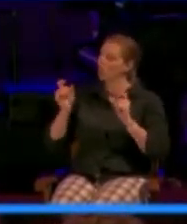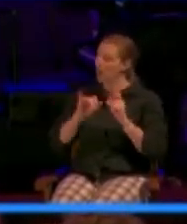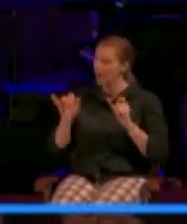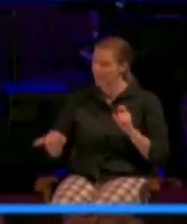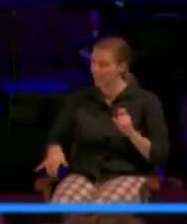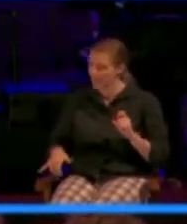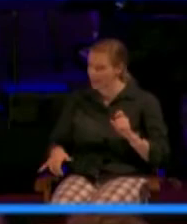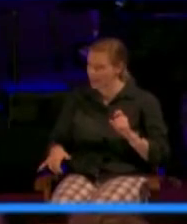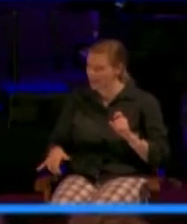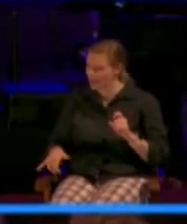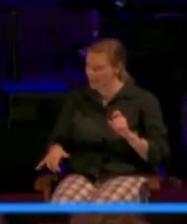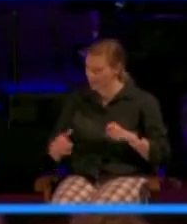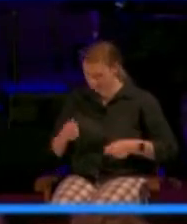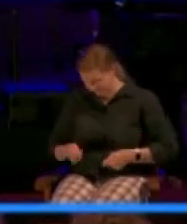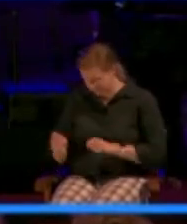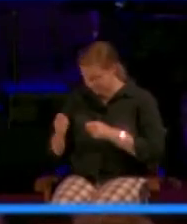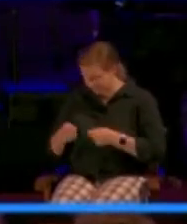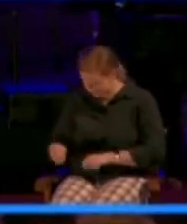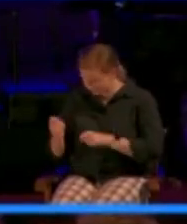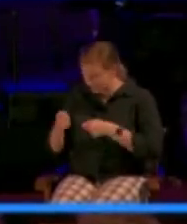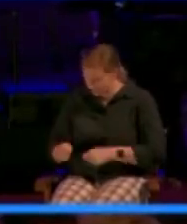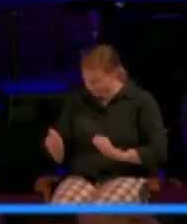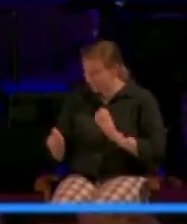and said, finders keepers, losers sweepers.